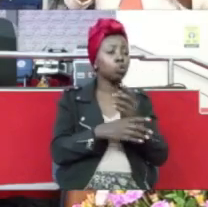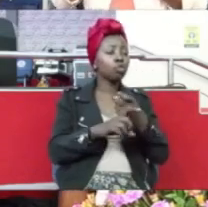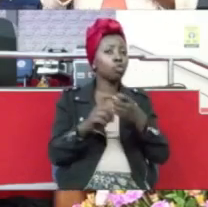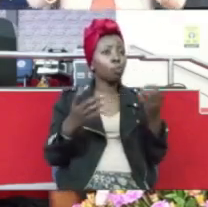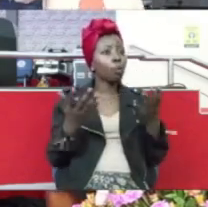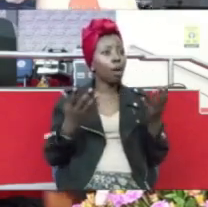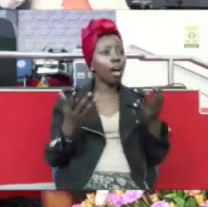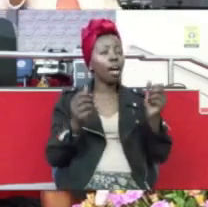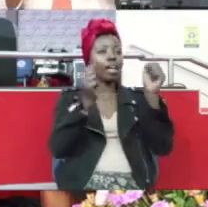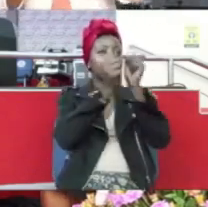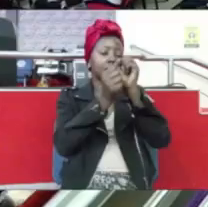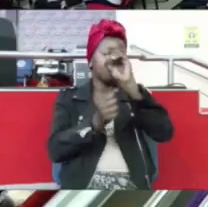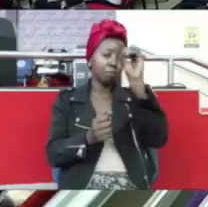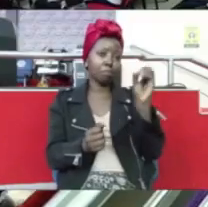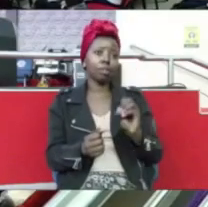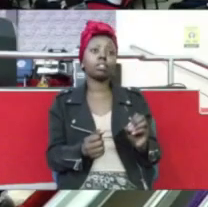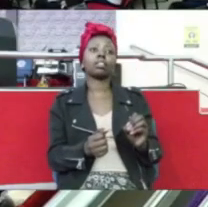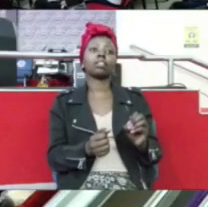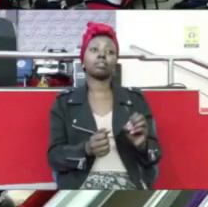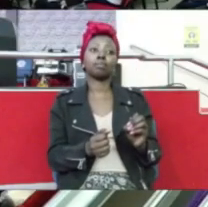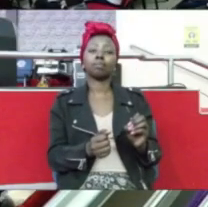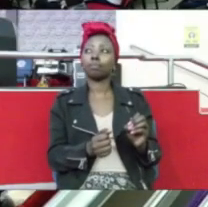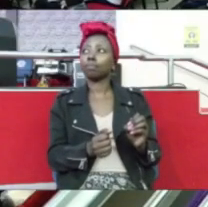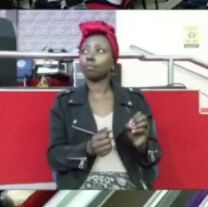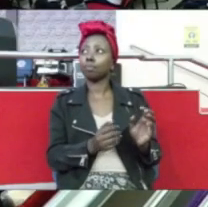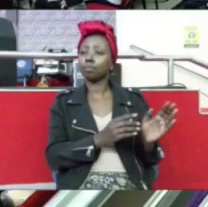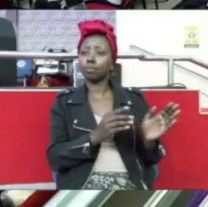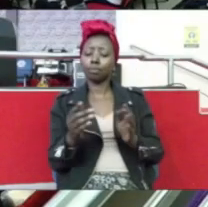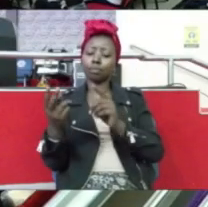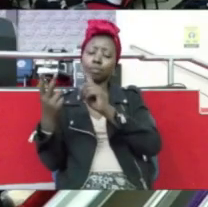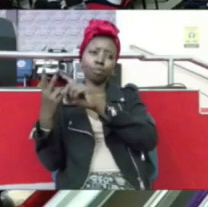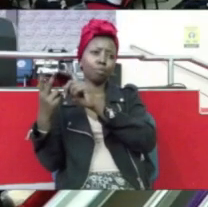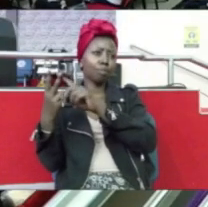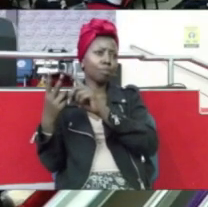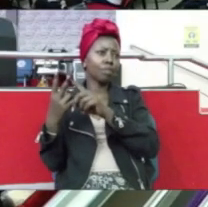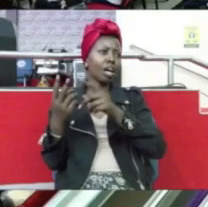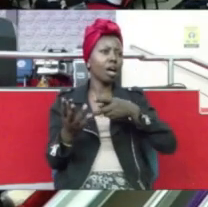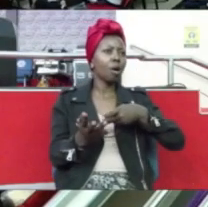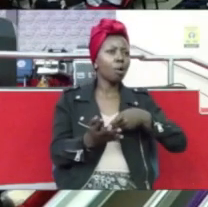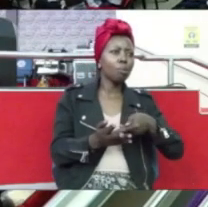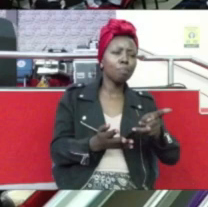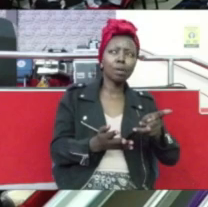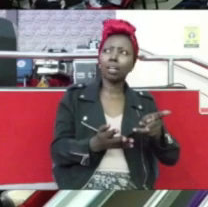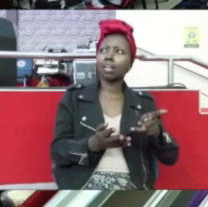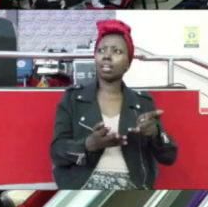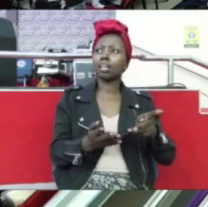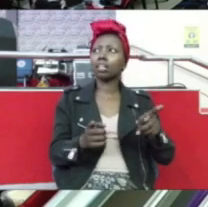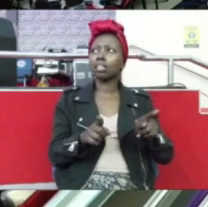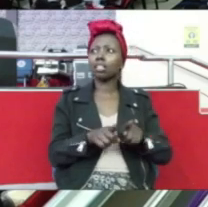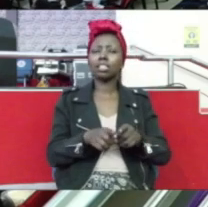nguvu za umeme inatoka kutokana na zaka zile tunatoa. We pay our utilities, we give